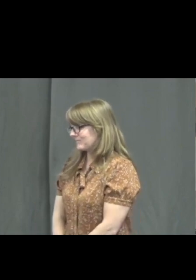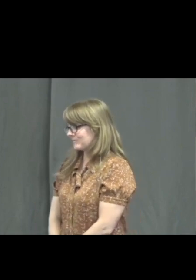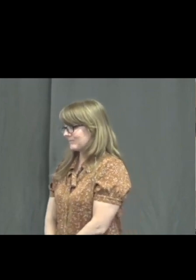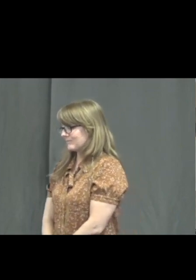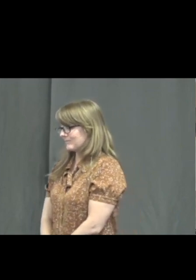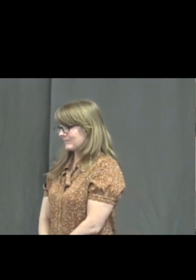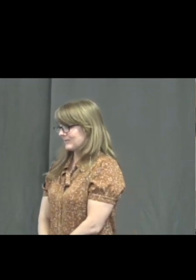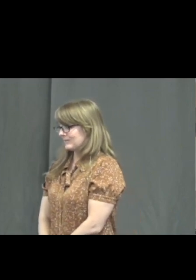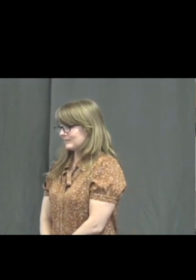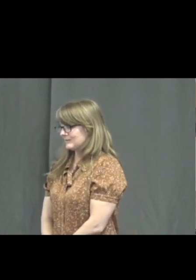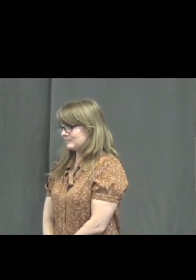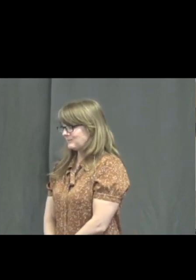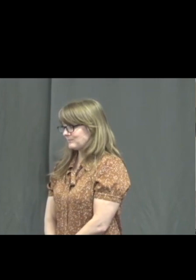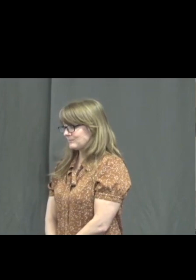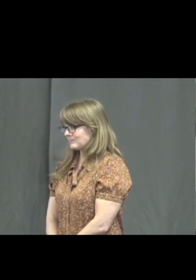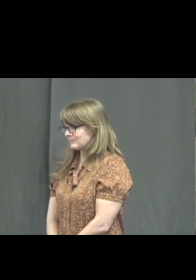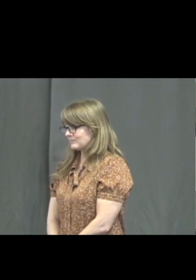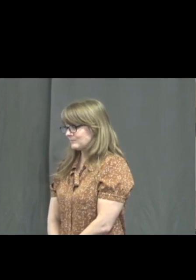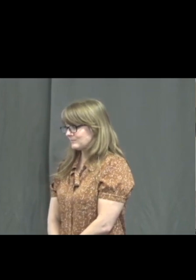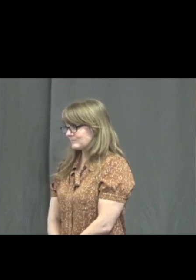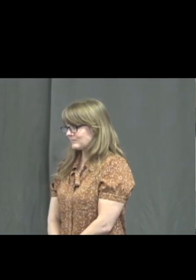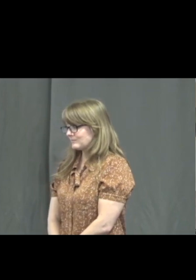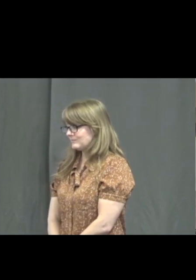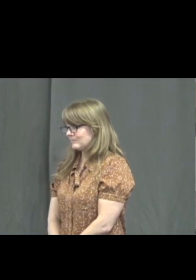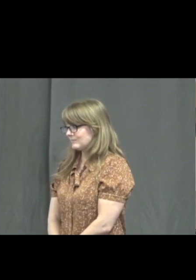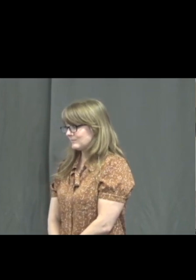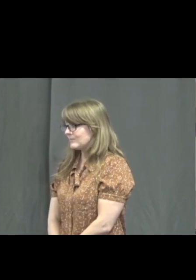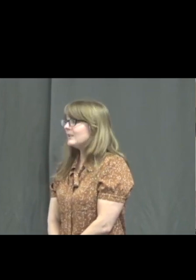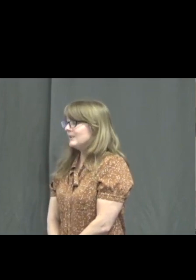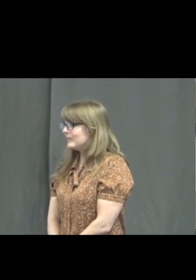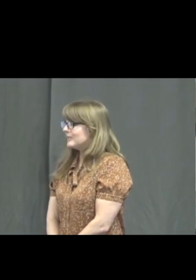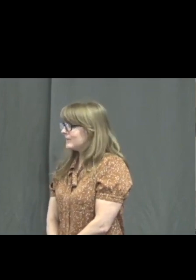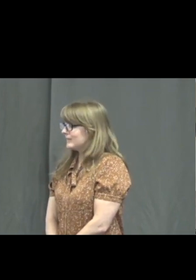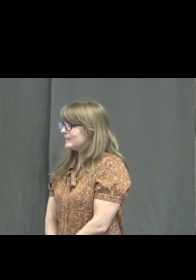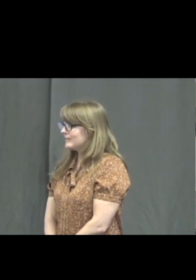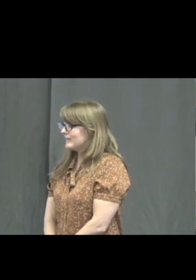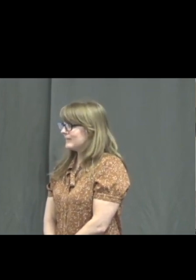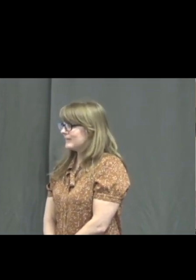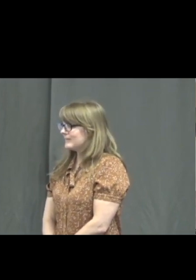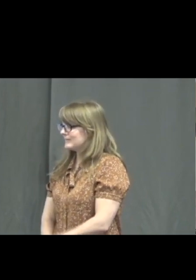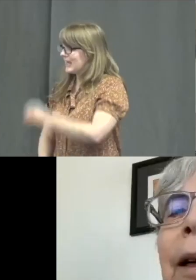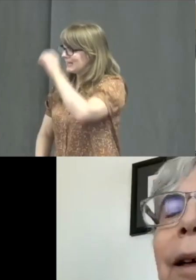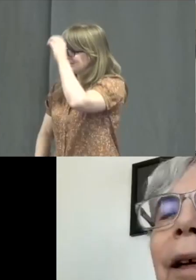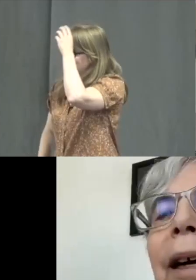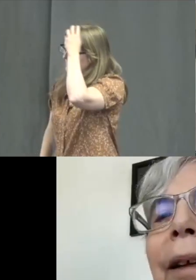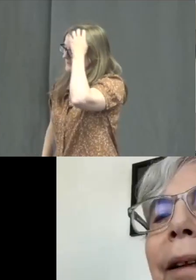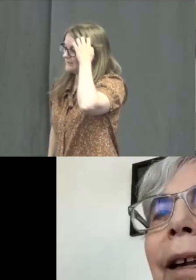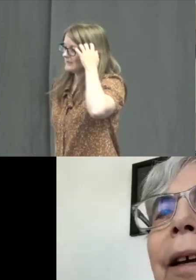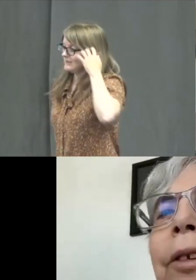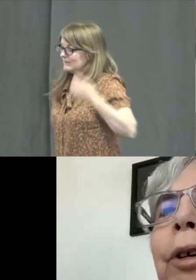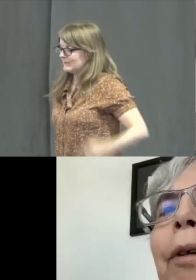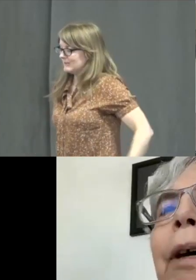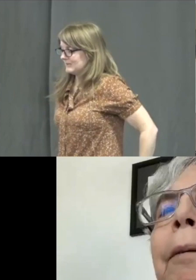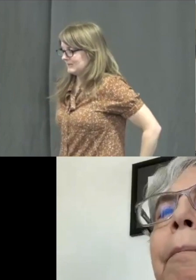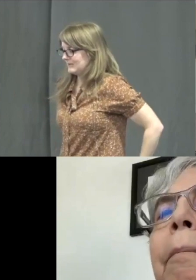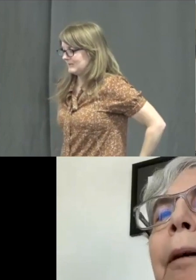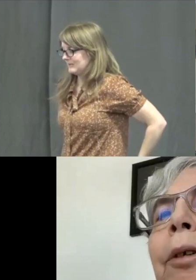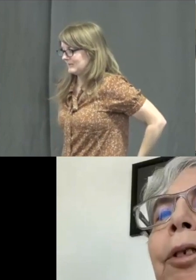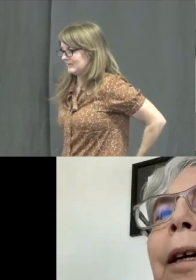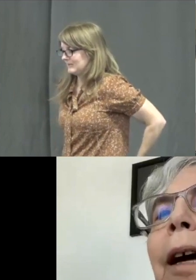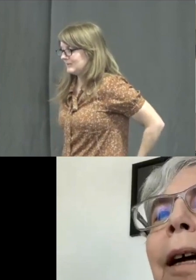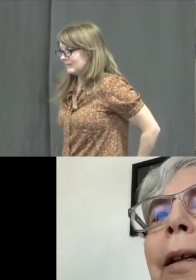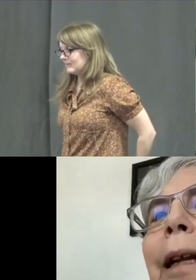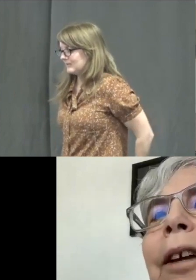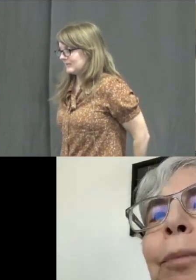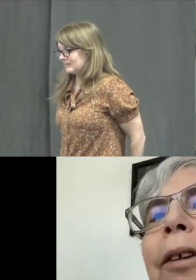in the California condor breeding program at the LA Zoo. I was